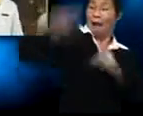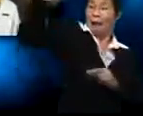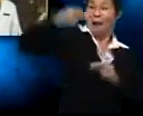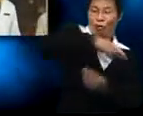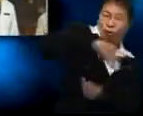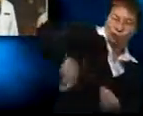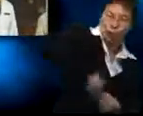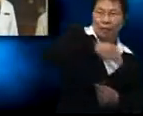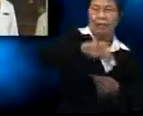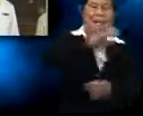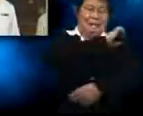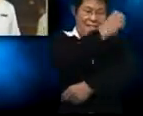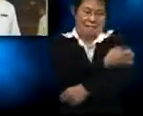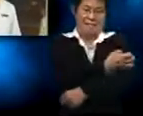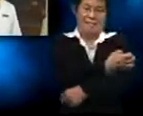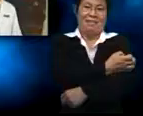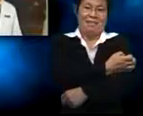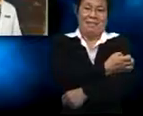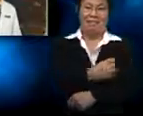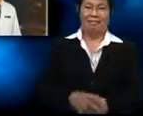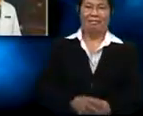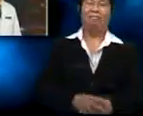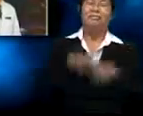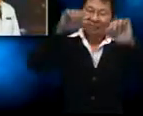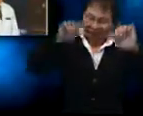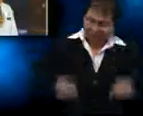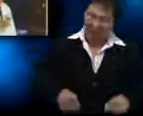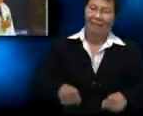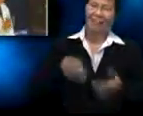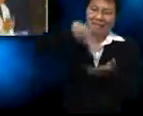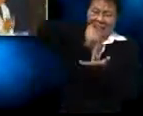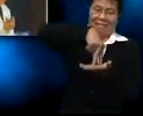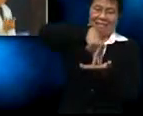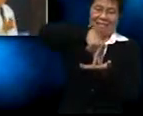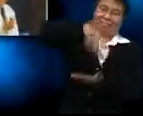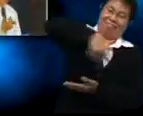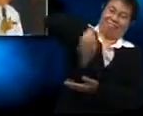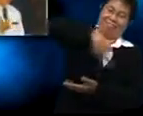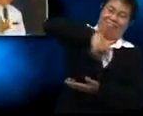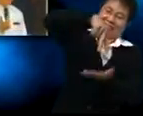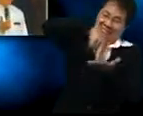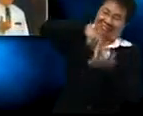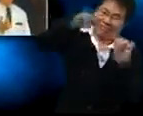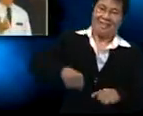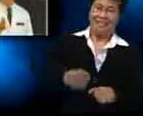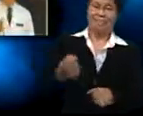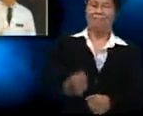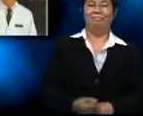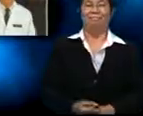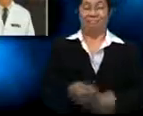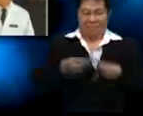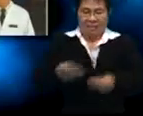and energy, then it can stand up. Okay?